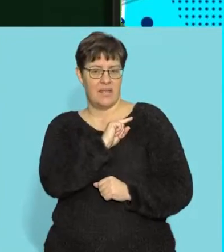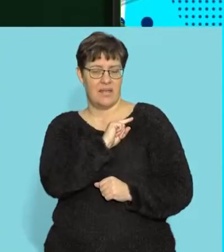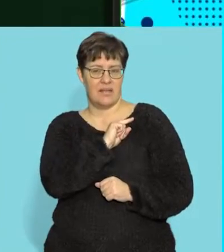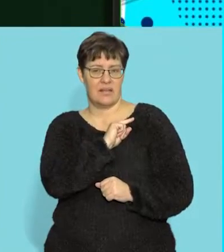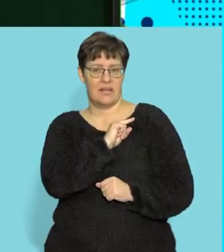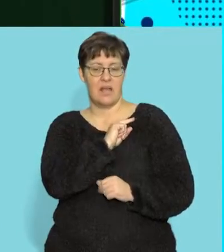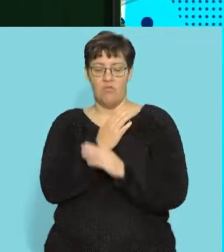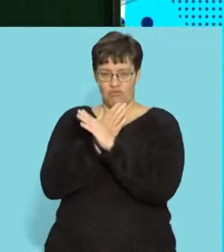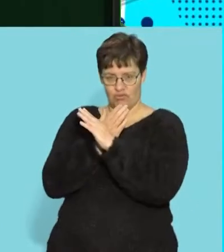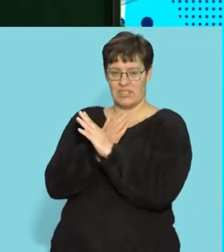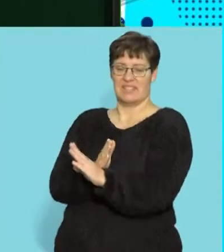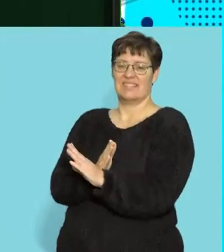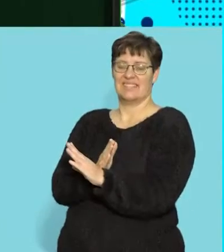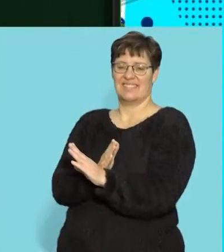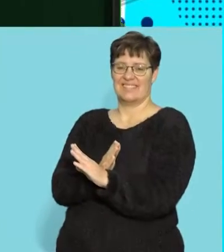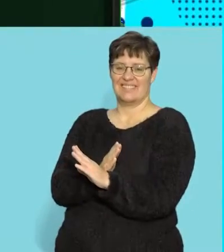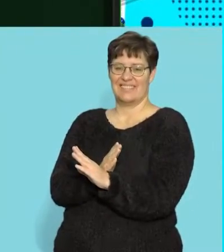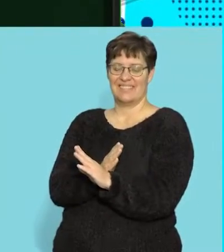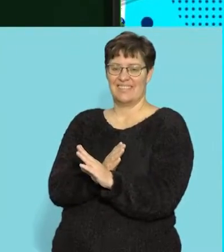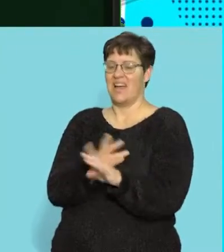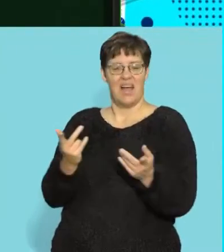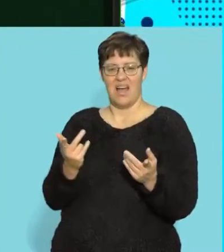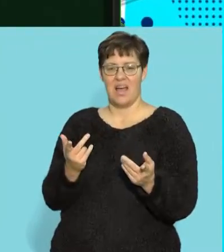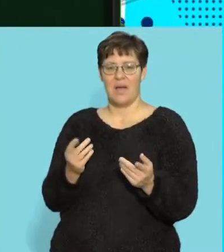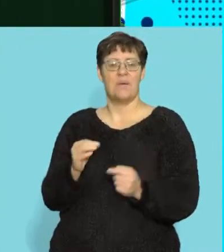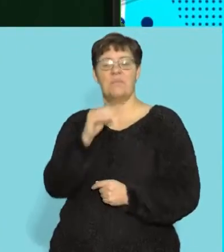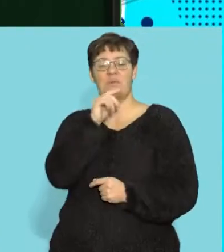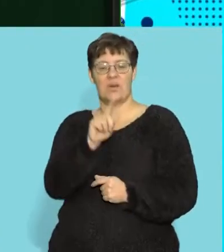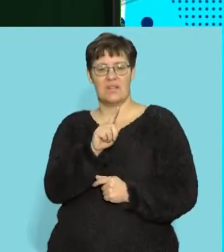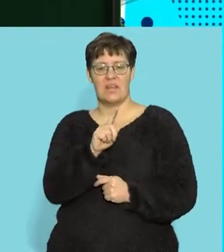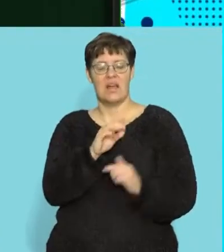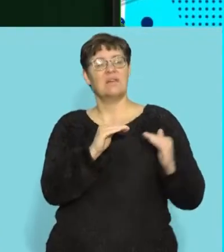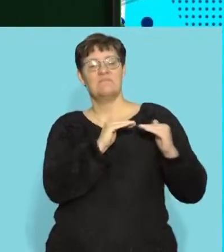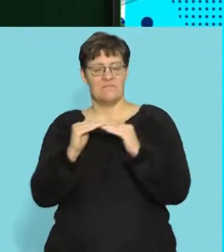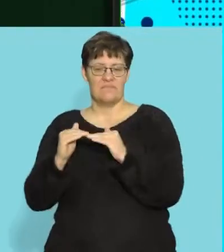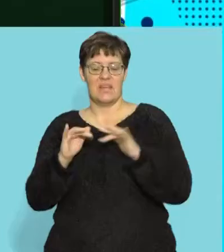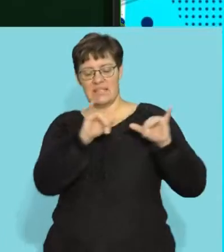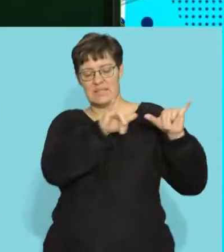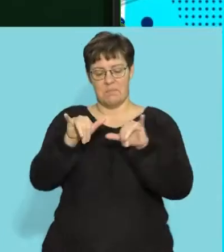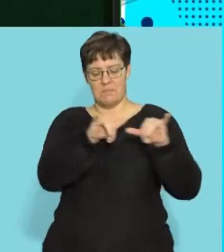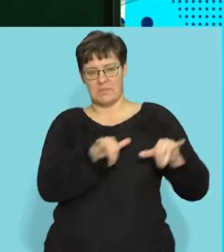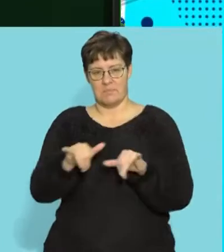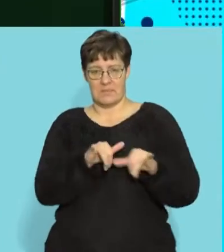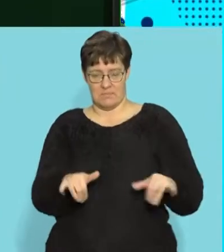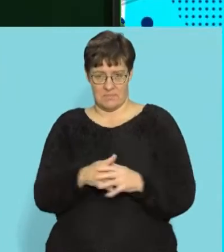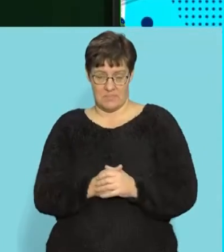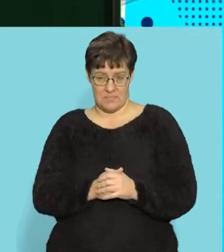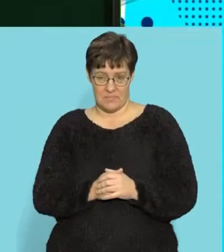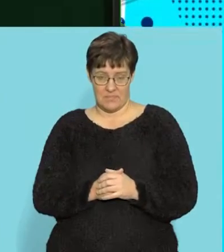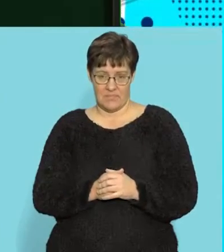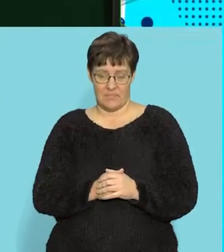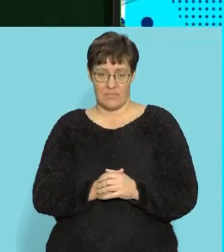to the extent of resistance in the circuit, which would refer to as the equivalent resistance. So there's a